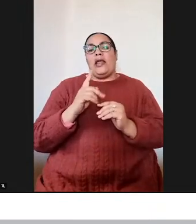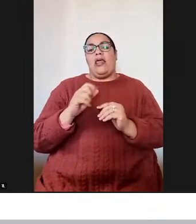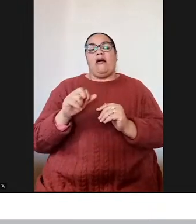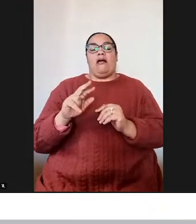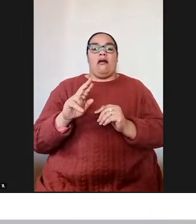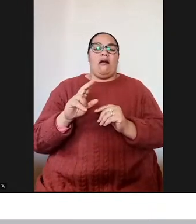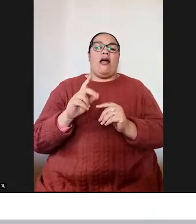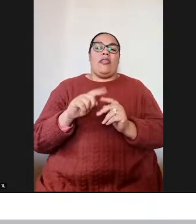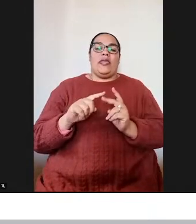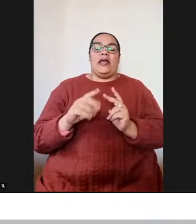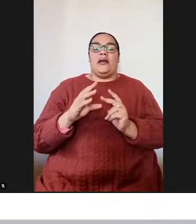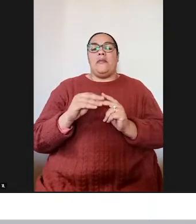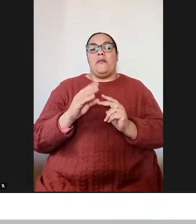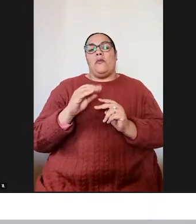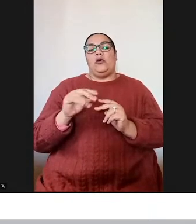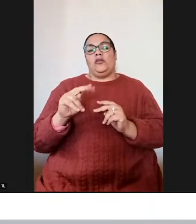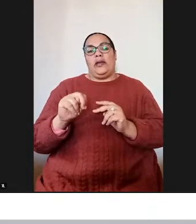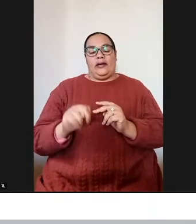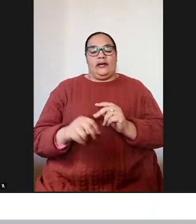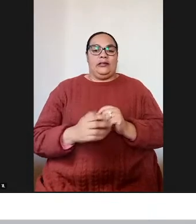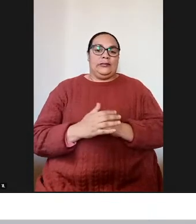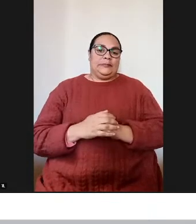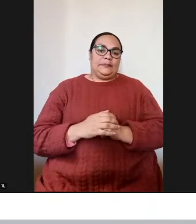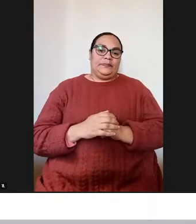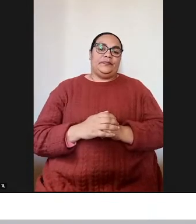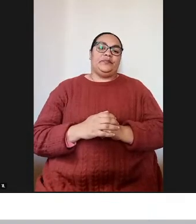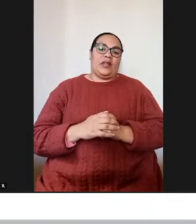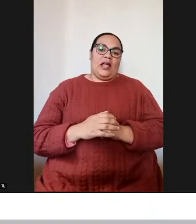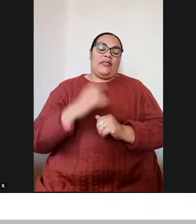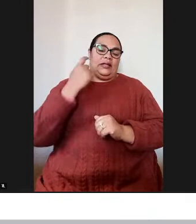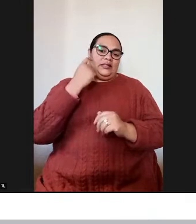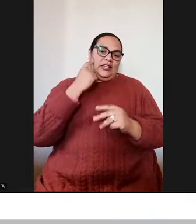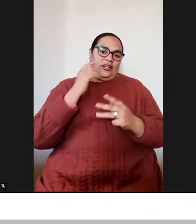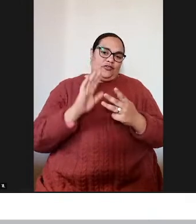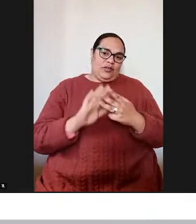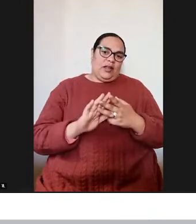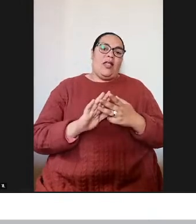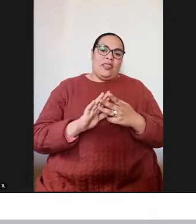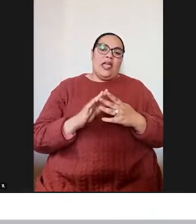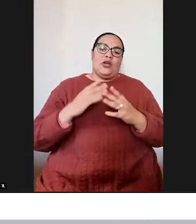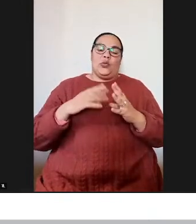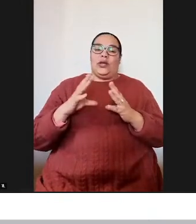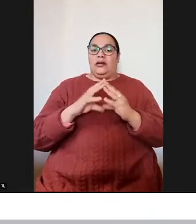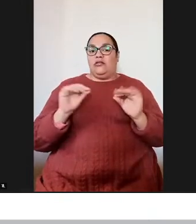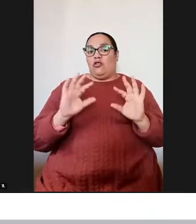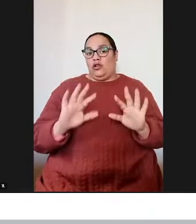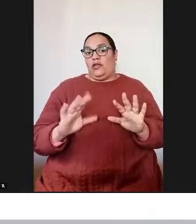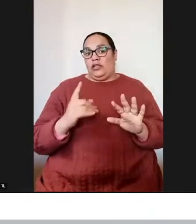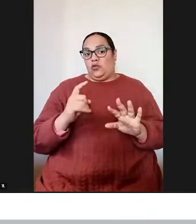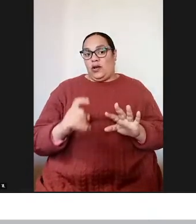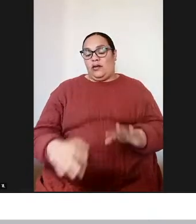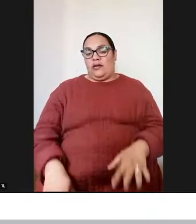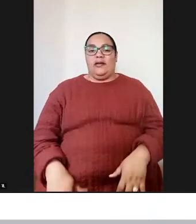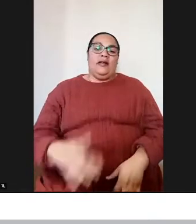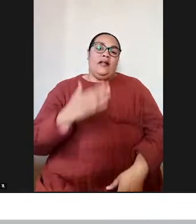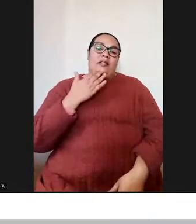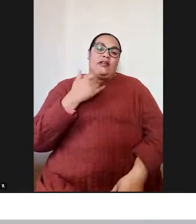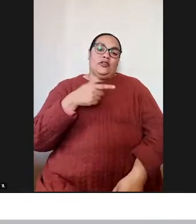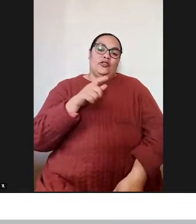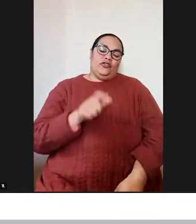and then Member Bosman. And then the Secretary. Then we will conclude on this. Thank you, Chair.